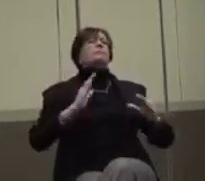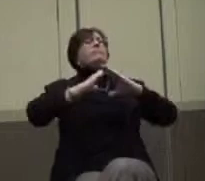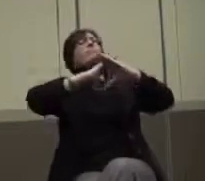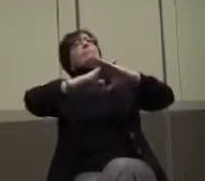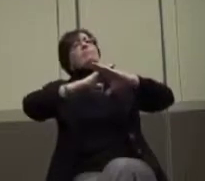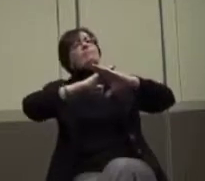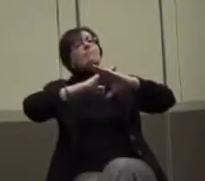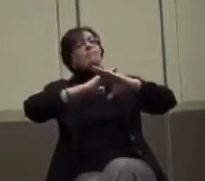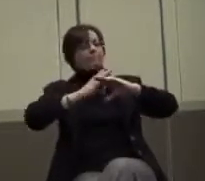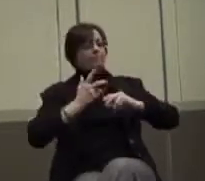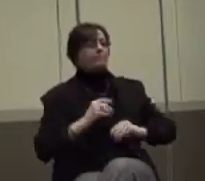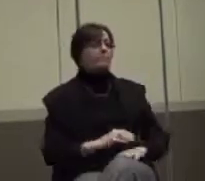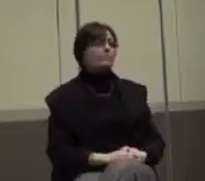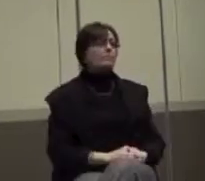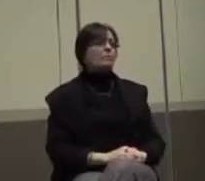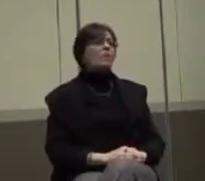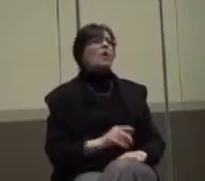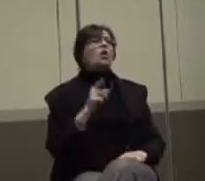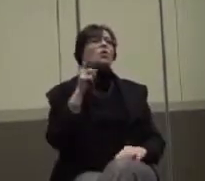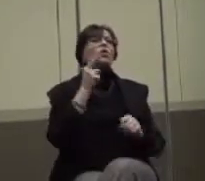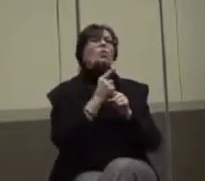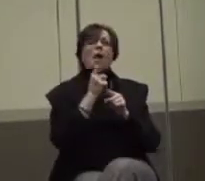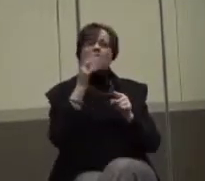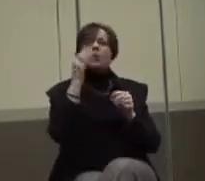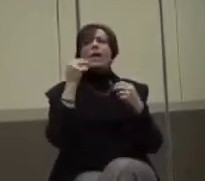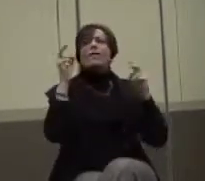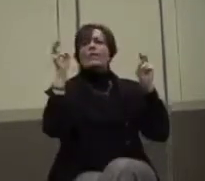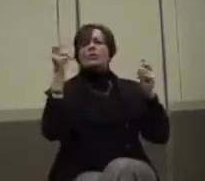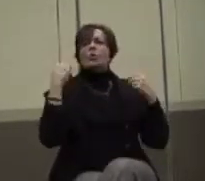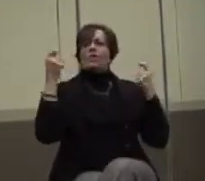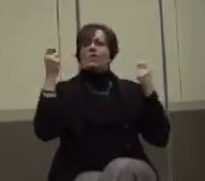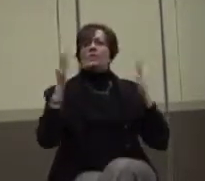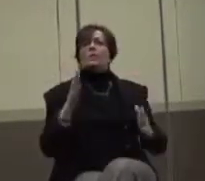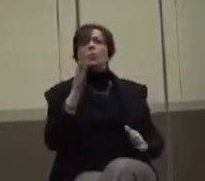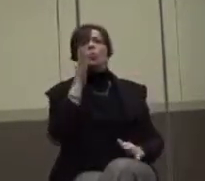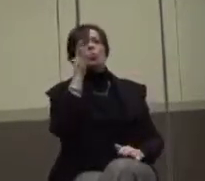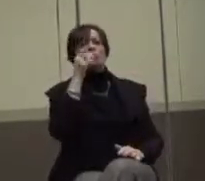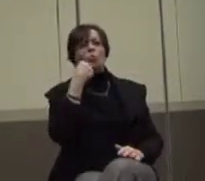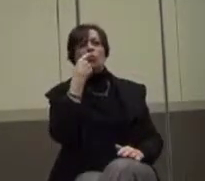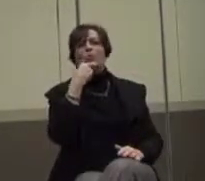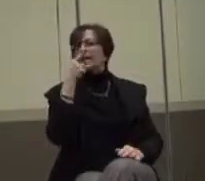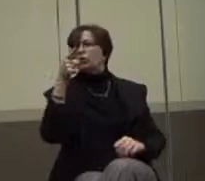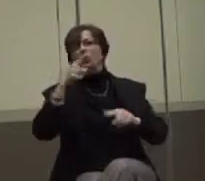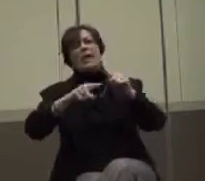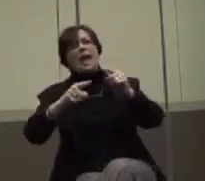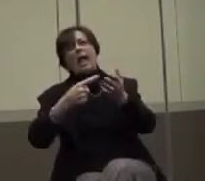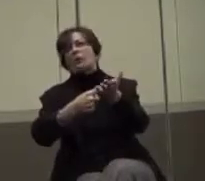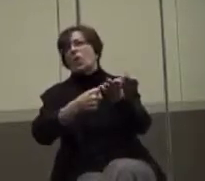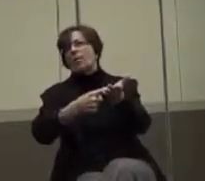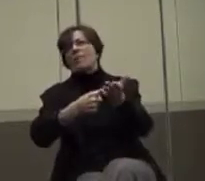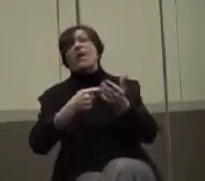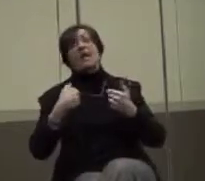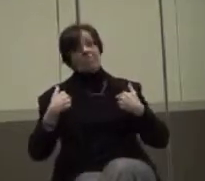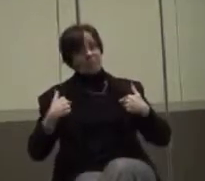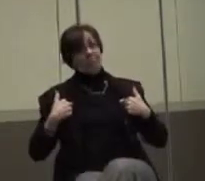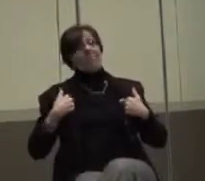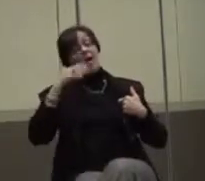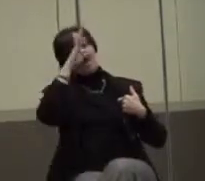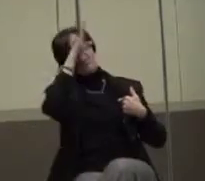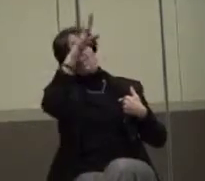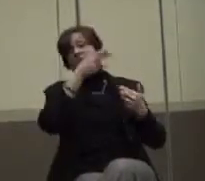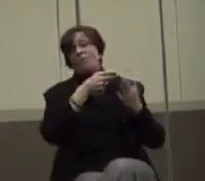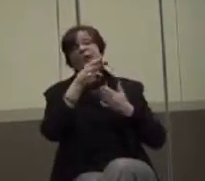wall. But you're right, you're going to have an issue. If you've got an administrator who says, you can't talk about that, then I would be very frank and say, then I can't change the